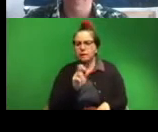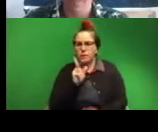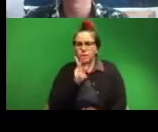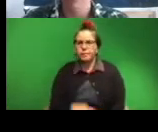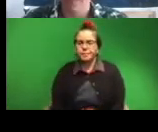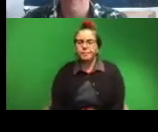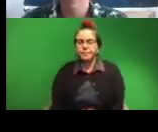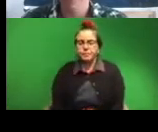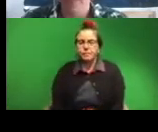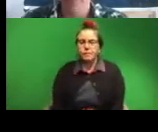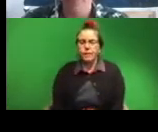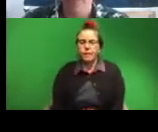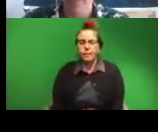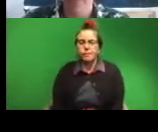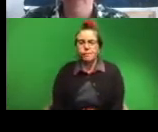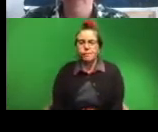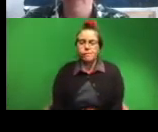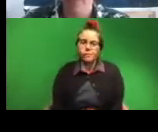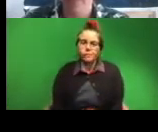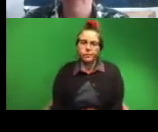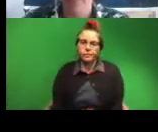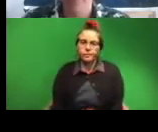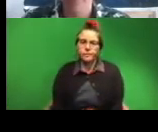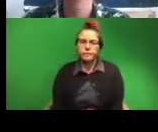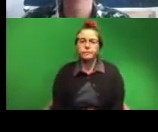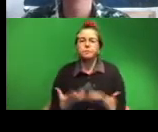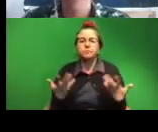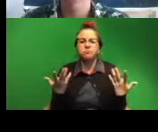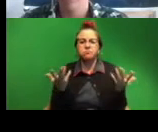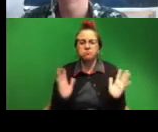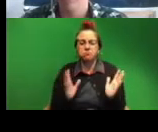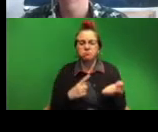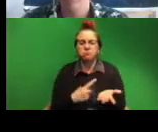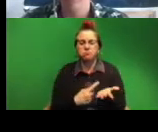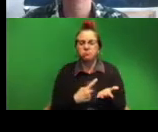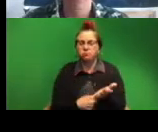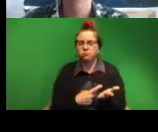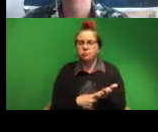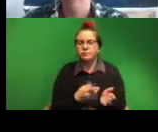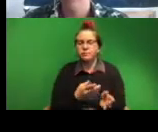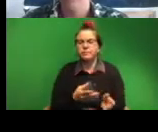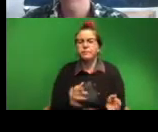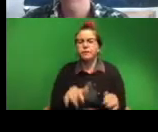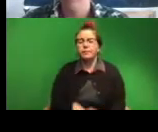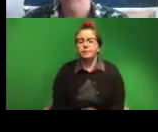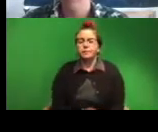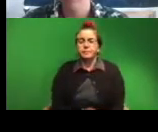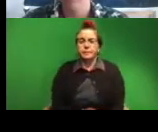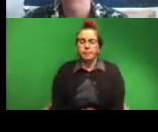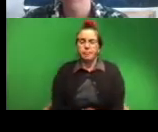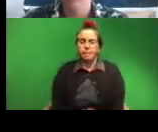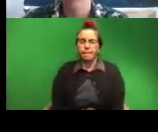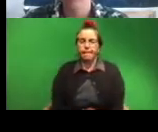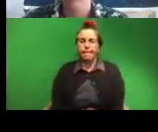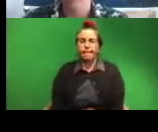book as well. And that's about all we have for that. We just really